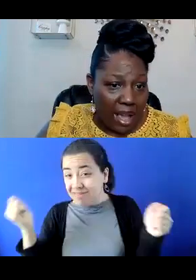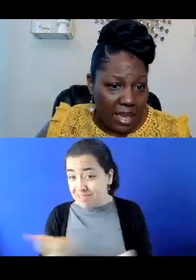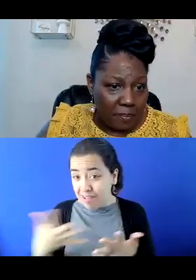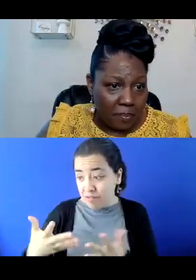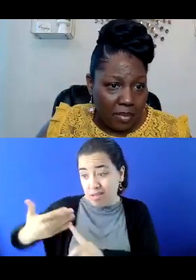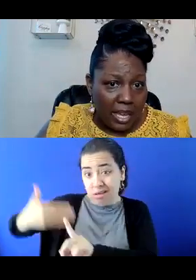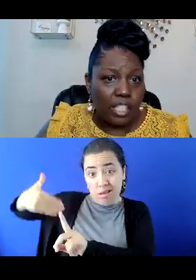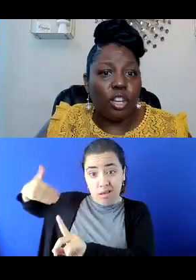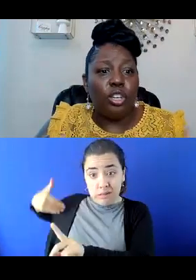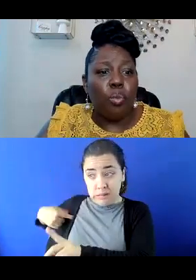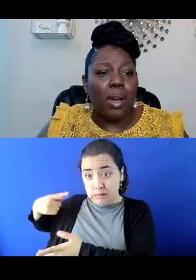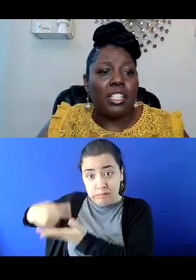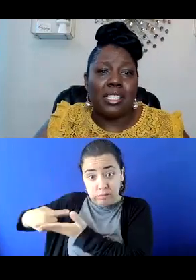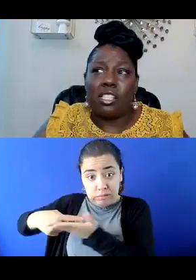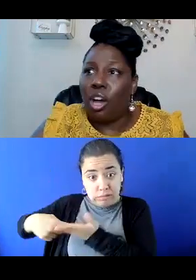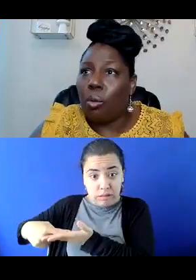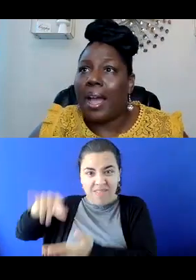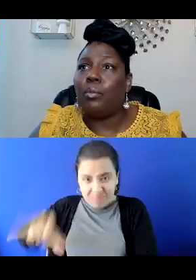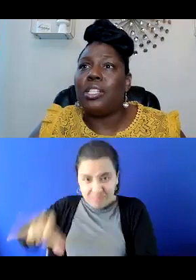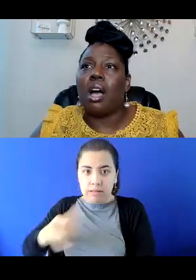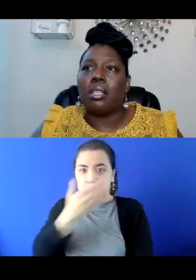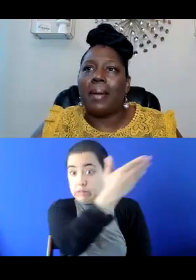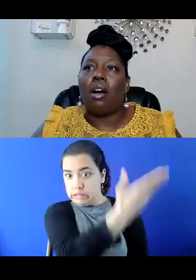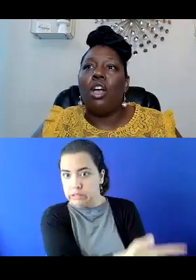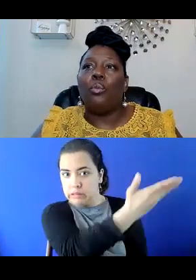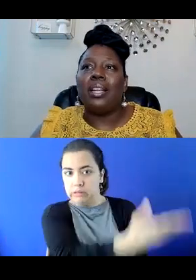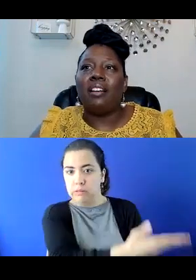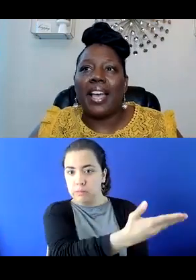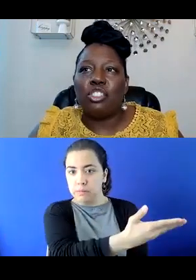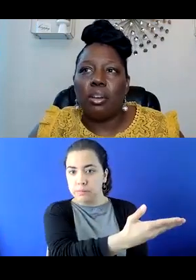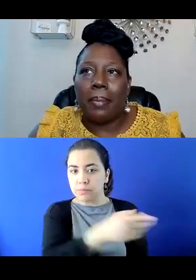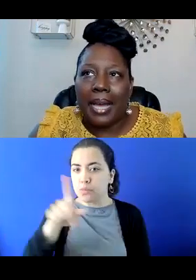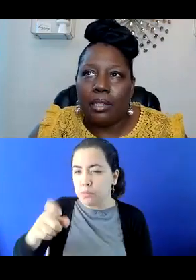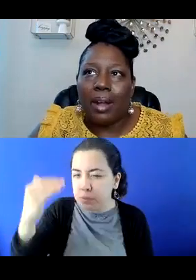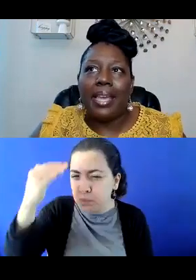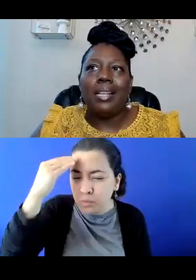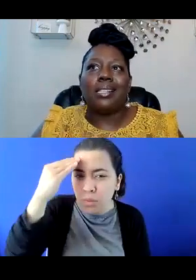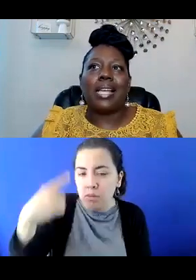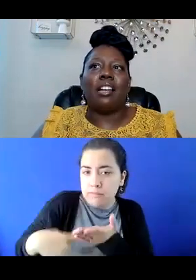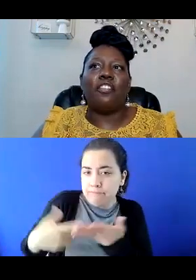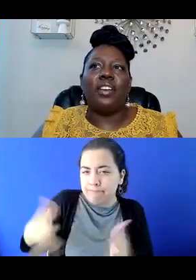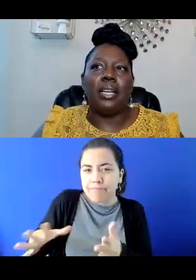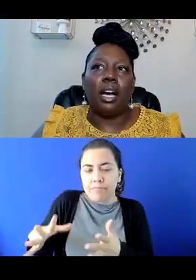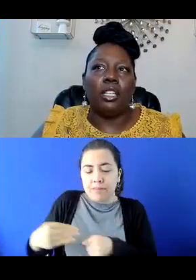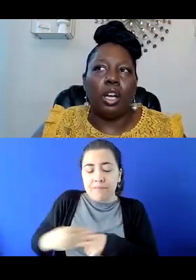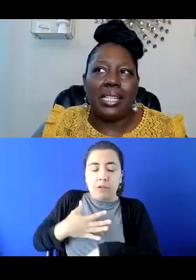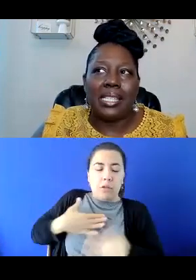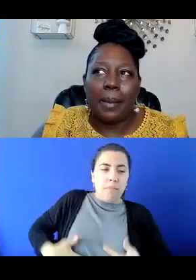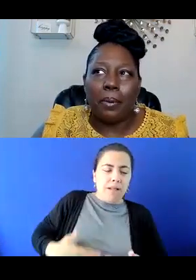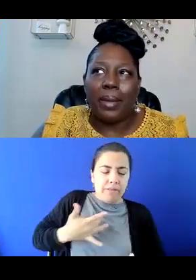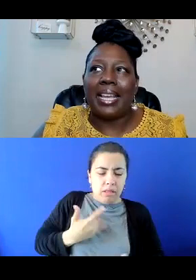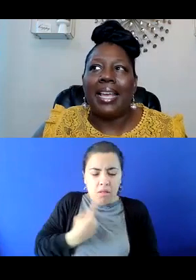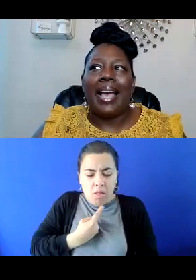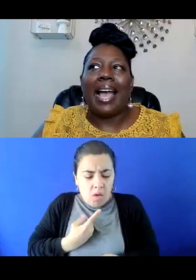about, right? And so you want to just know, right? We talked about when it affects your body, right? Just kind of feeling alone